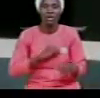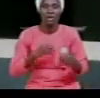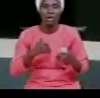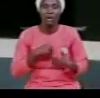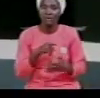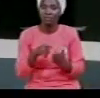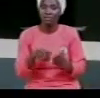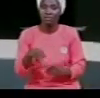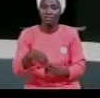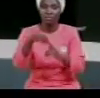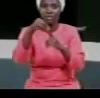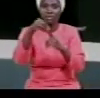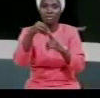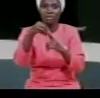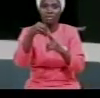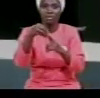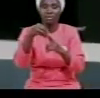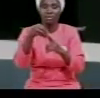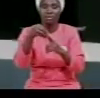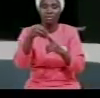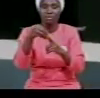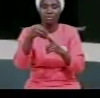special